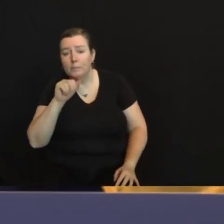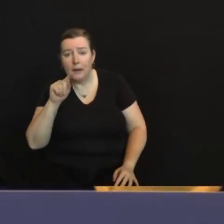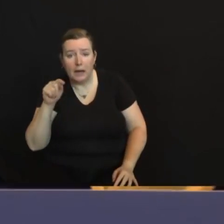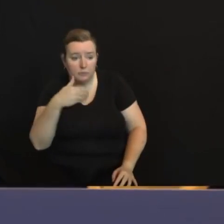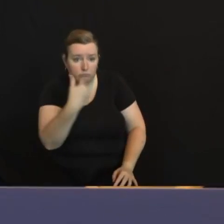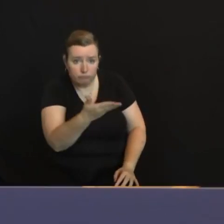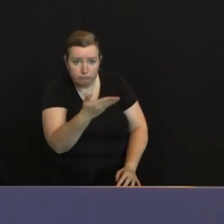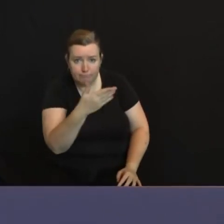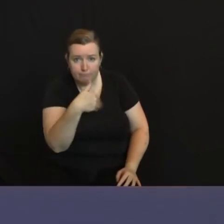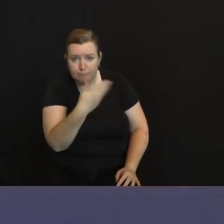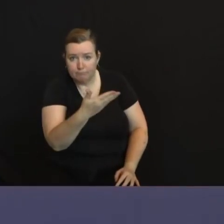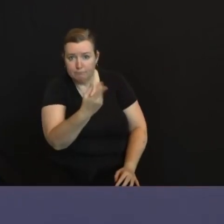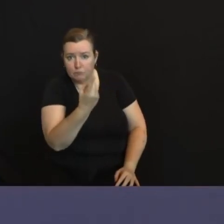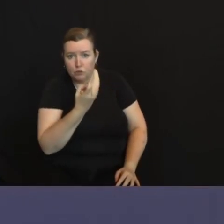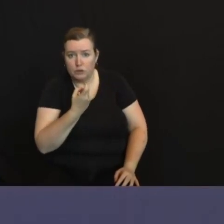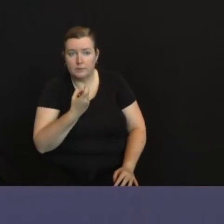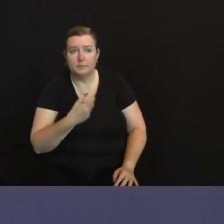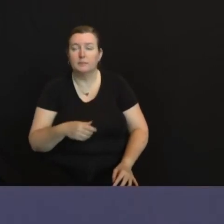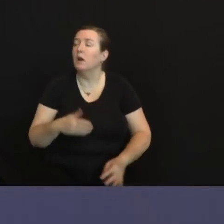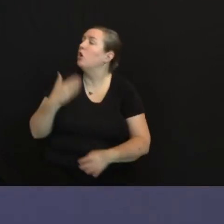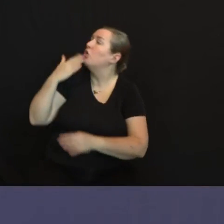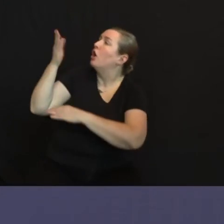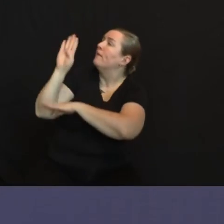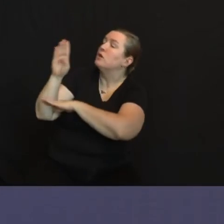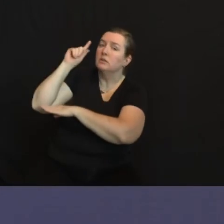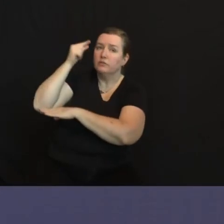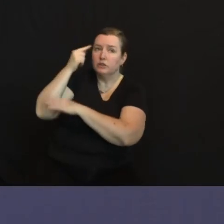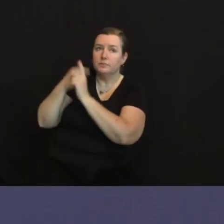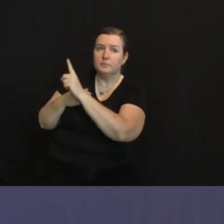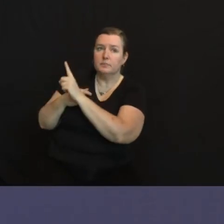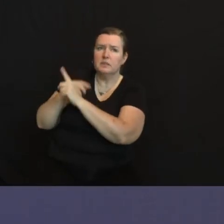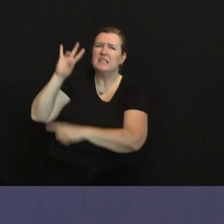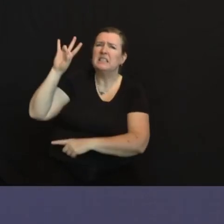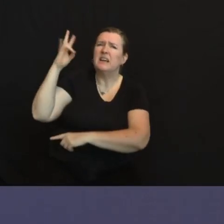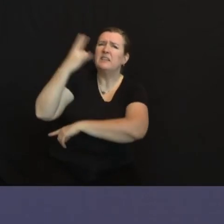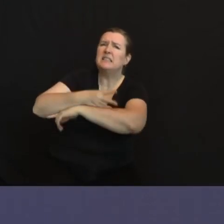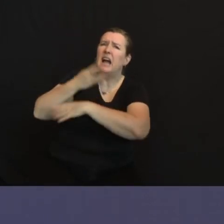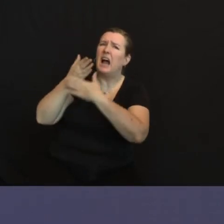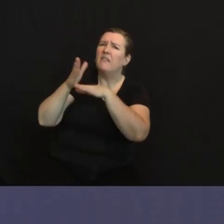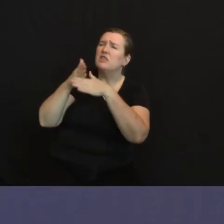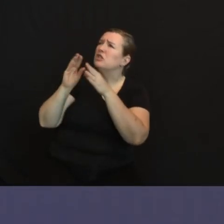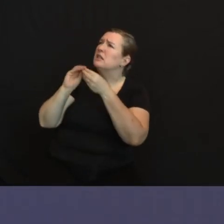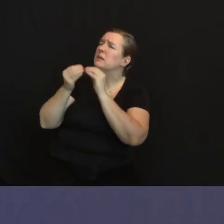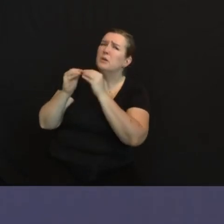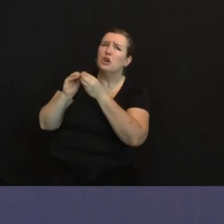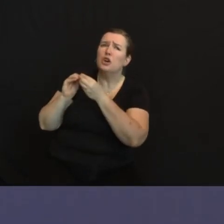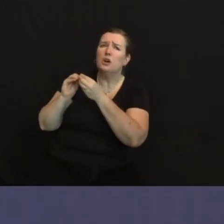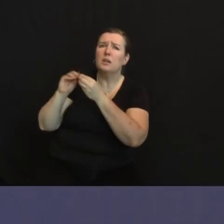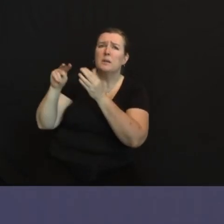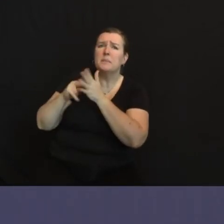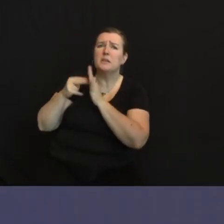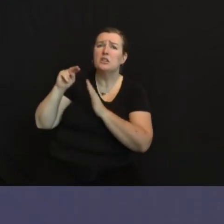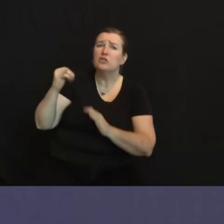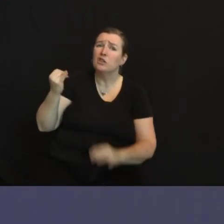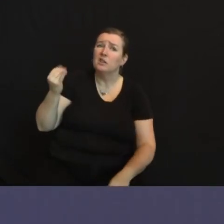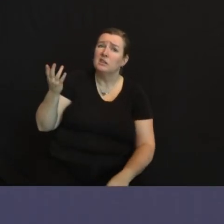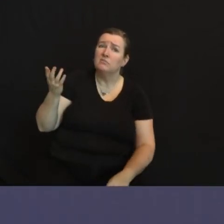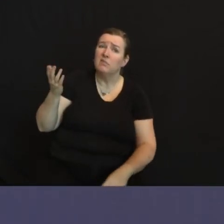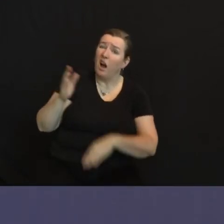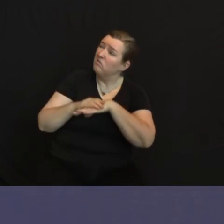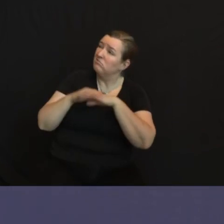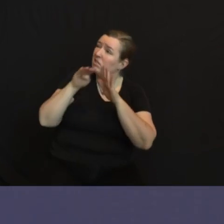Good afternoon. Afternoon. Governor, our numbers in our 7-day rolling average currently would qualify New Jersey to be among the list of states